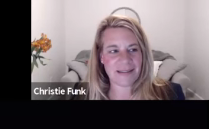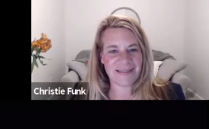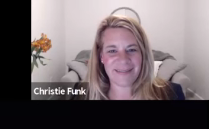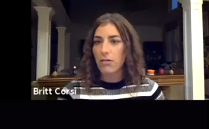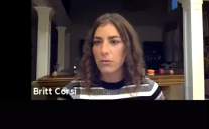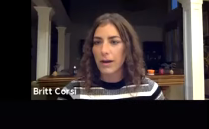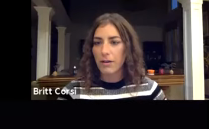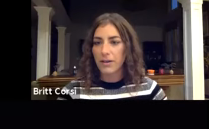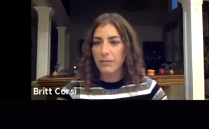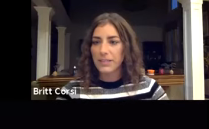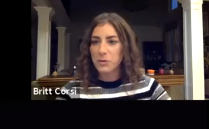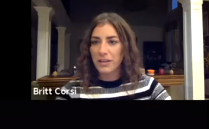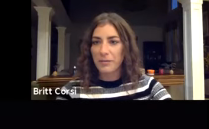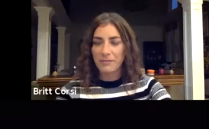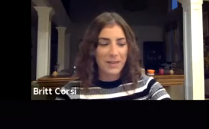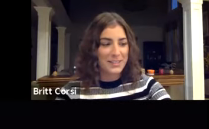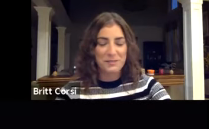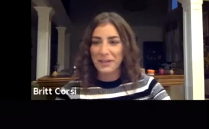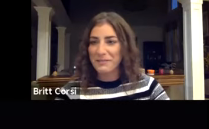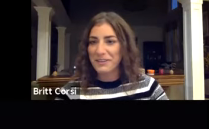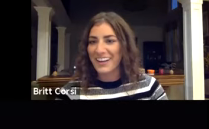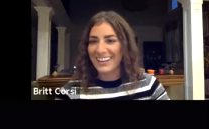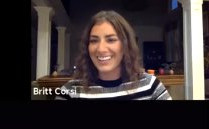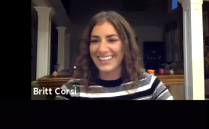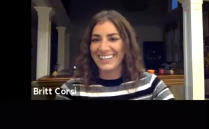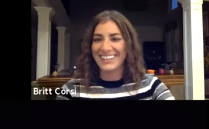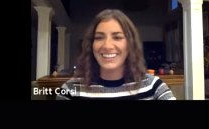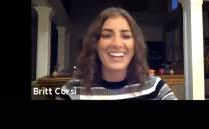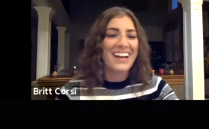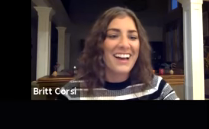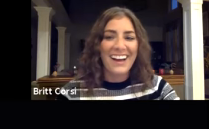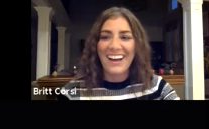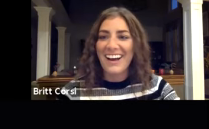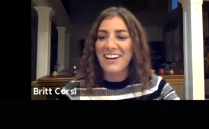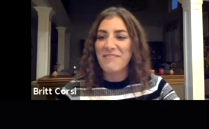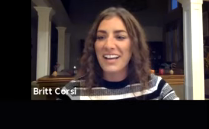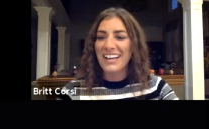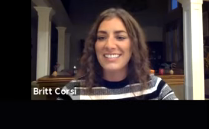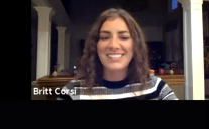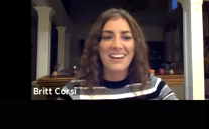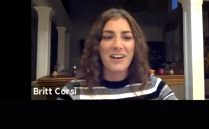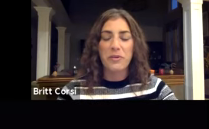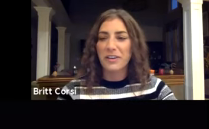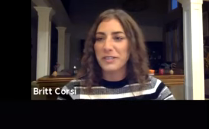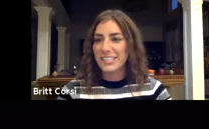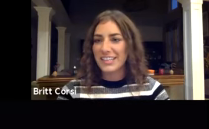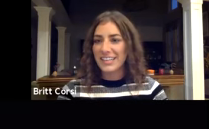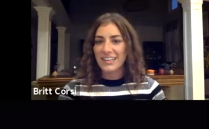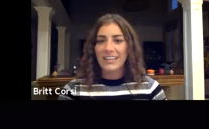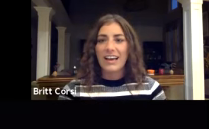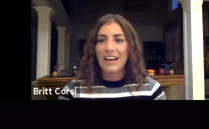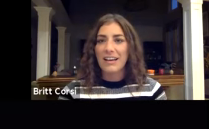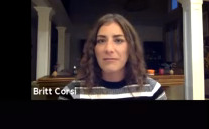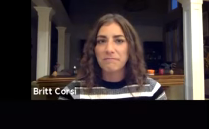minutes. Oh, wow. Okay. That's more than I anticipated, but okay. Okay. Hi guys, Britt Corsi